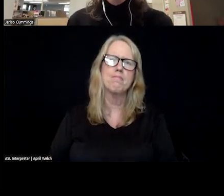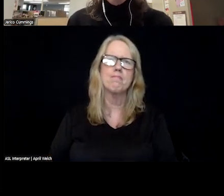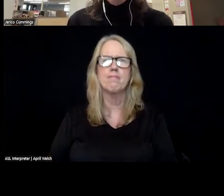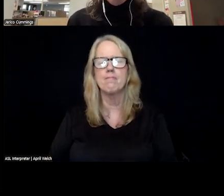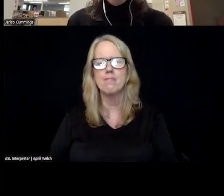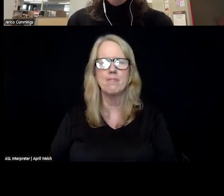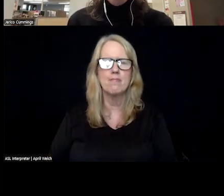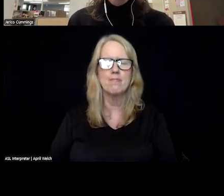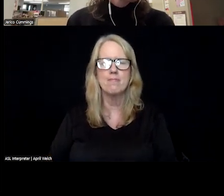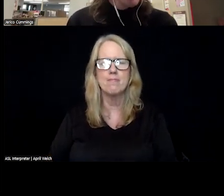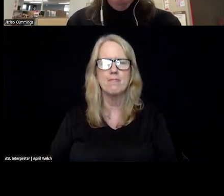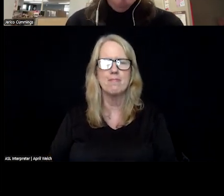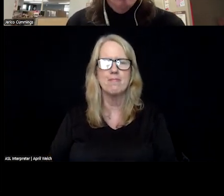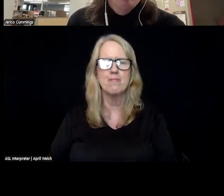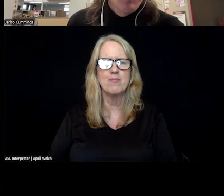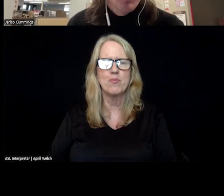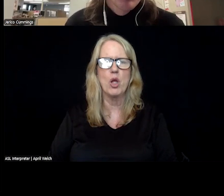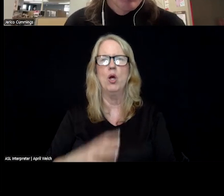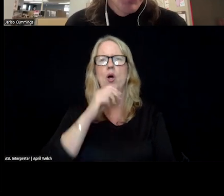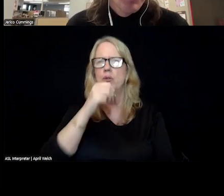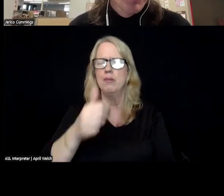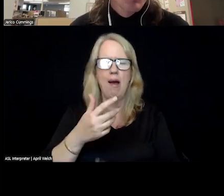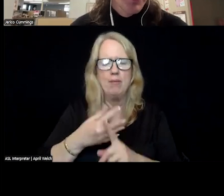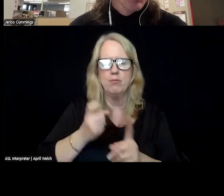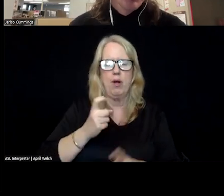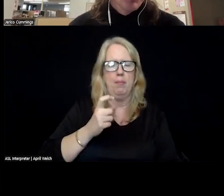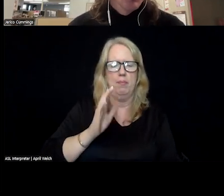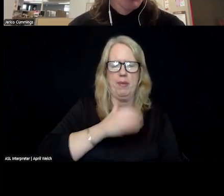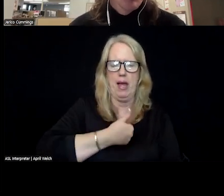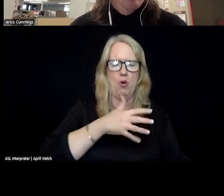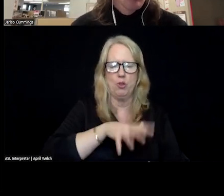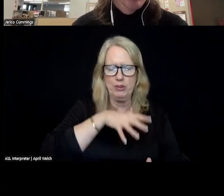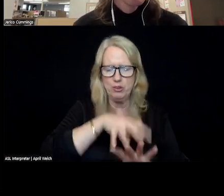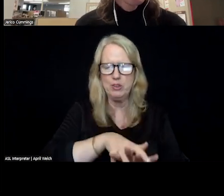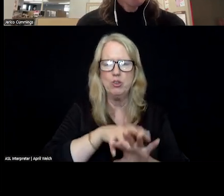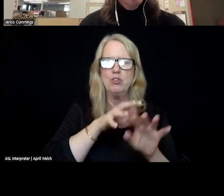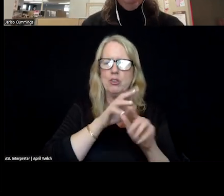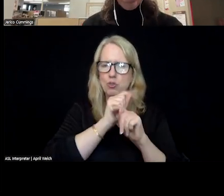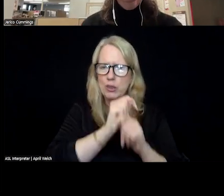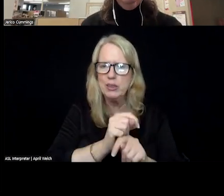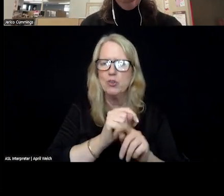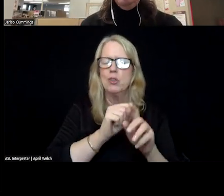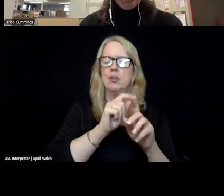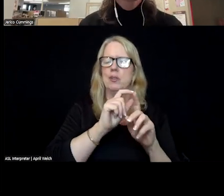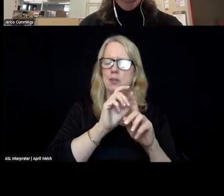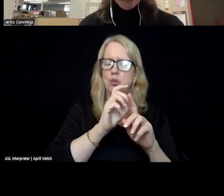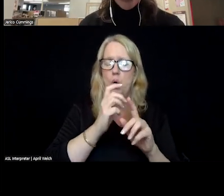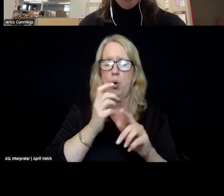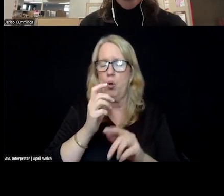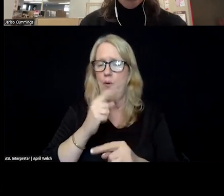uh, products of our Indigenous traditions and cultures, if you will. And so dating